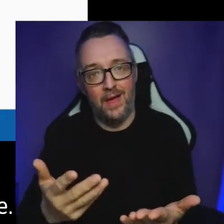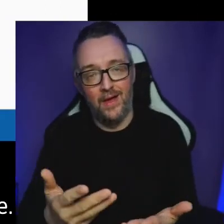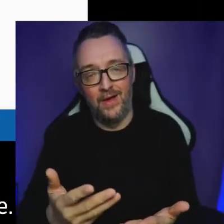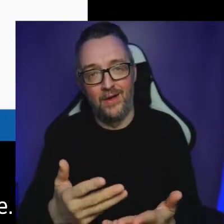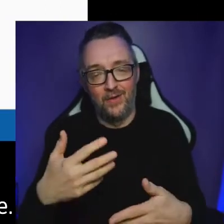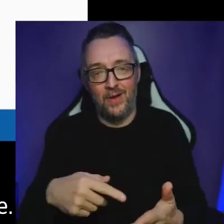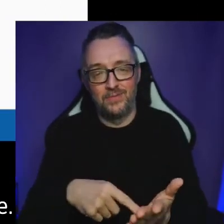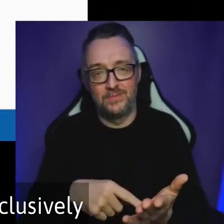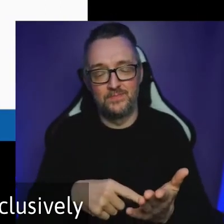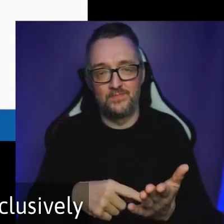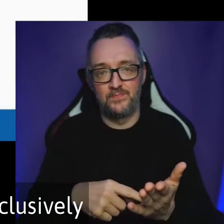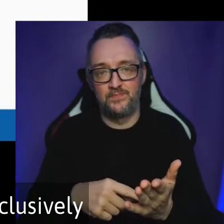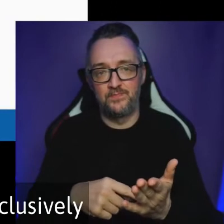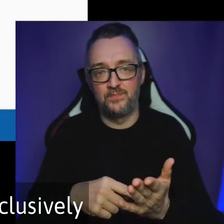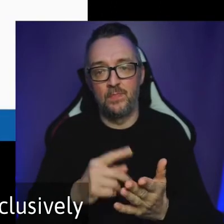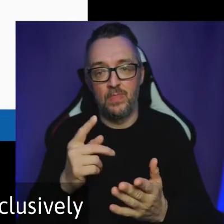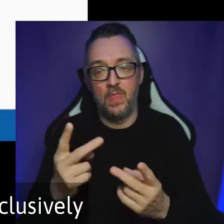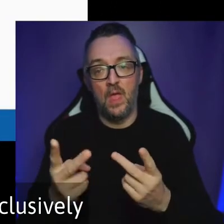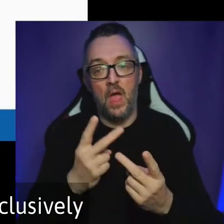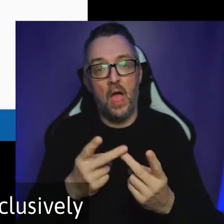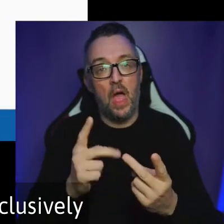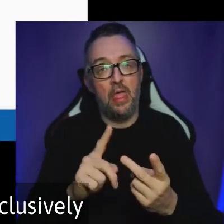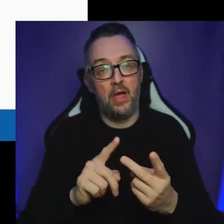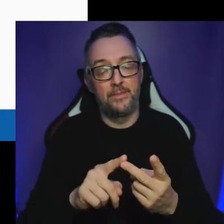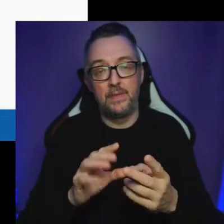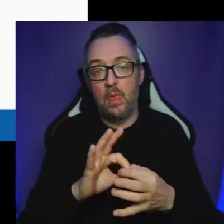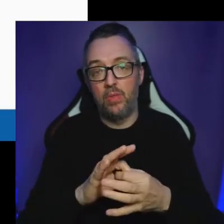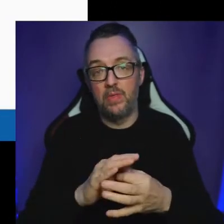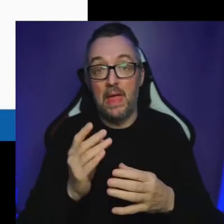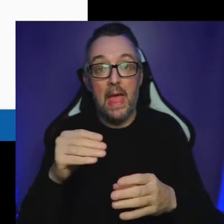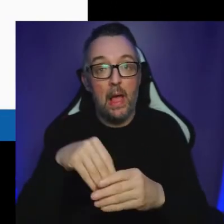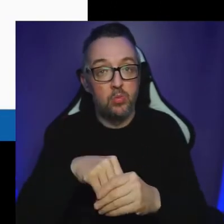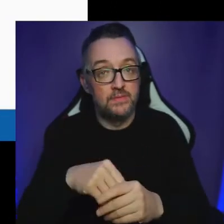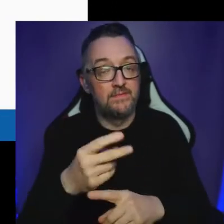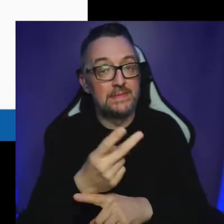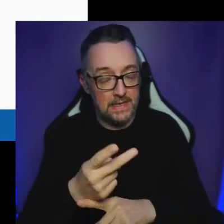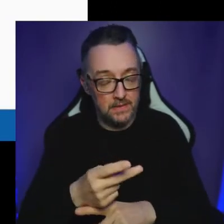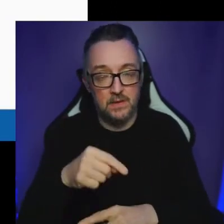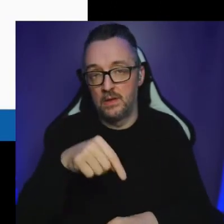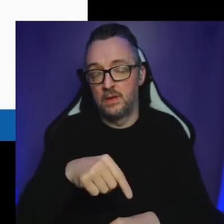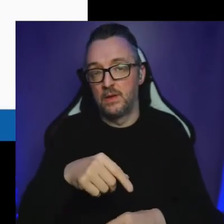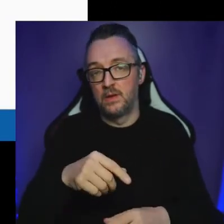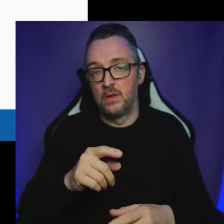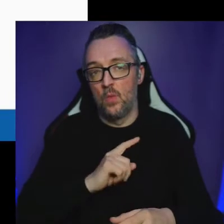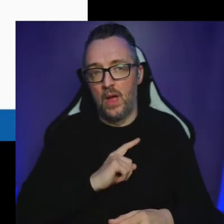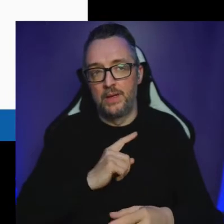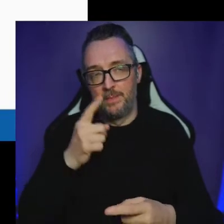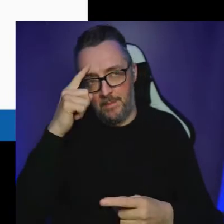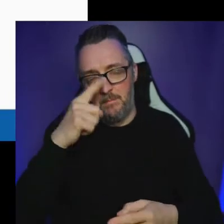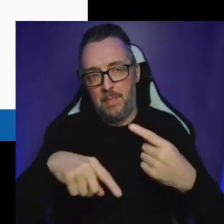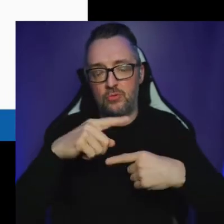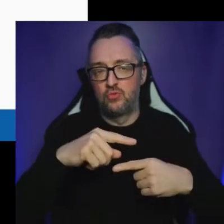that effusive. I think the other thing around about designing inclusively, and this comes back to the kind of design process and my role